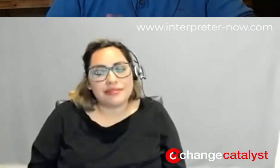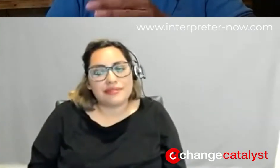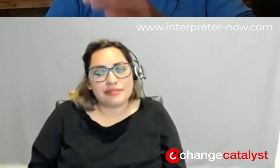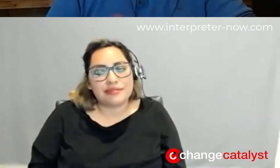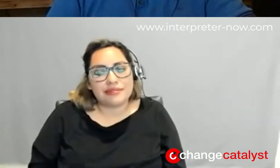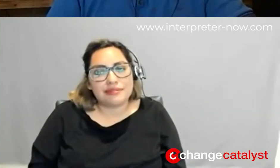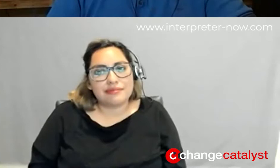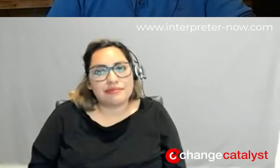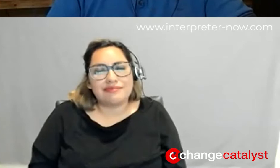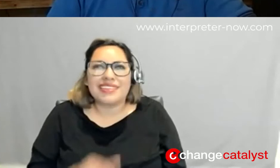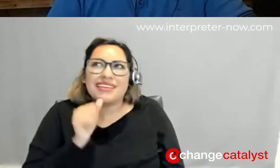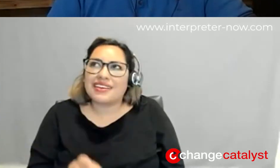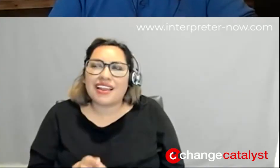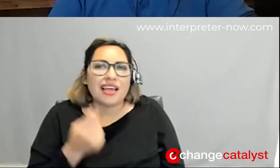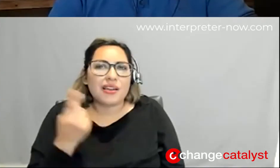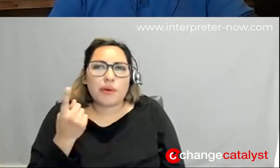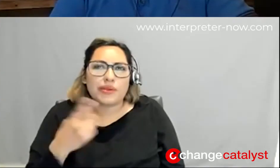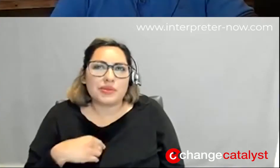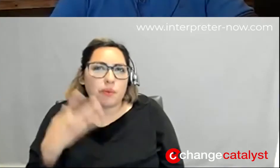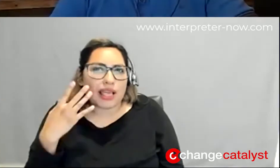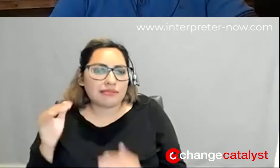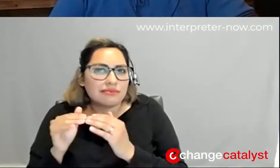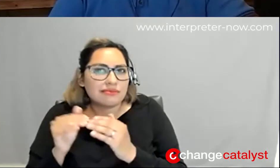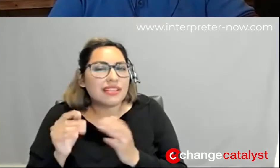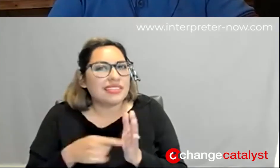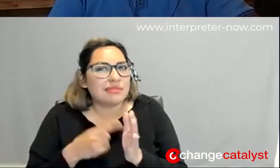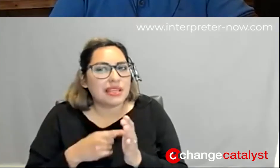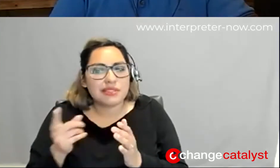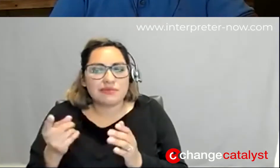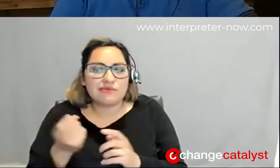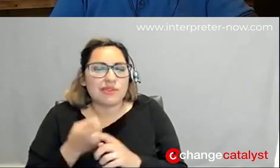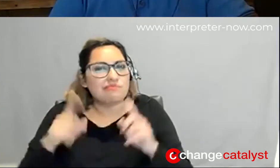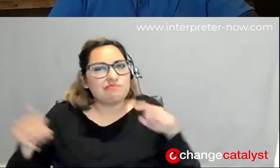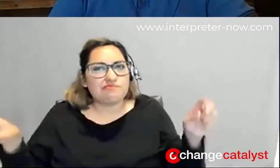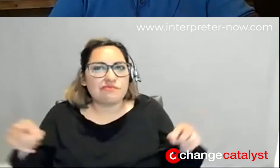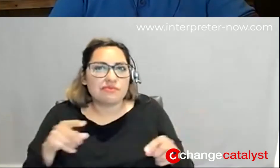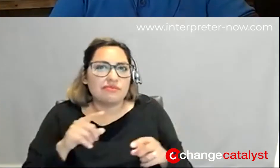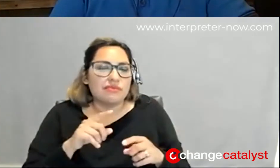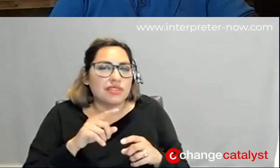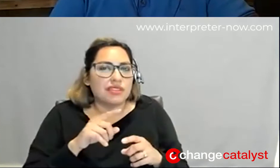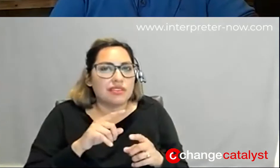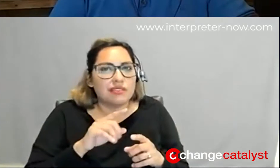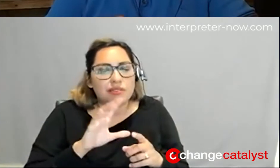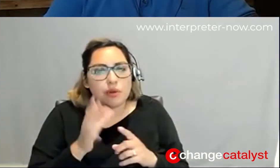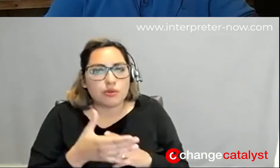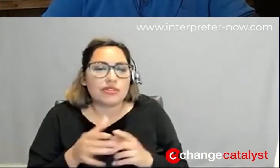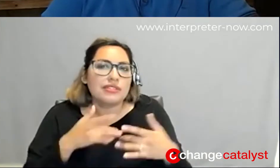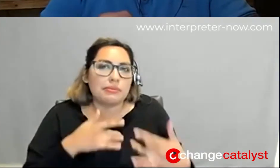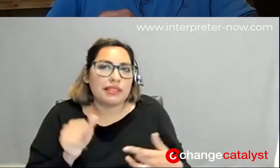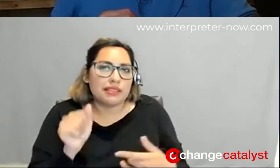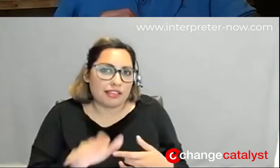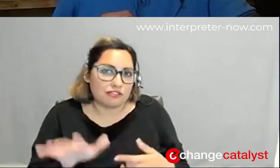It wasn't all white colleagues. It was some of them were just from different countries, typically Asian. And the